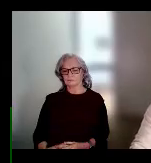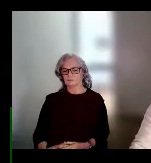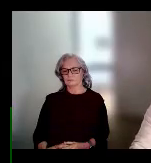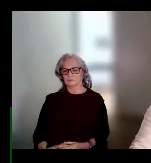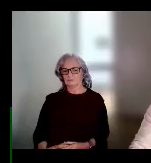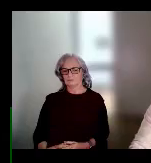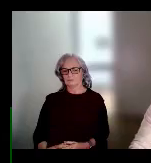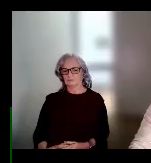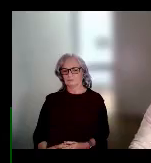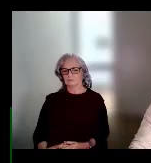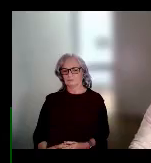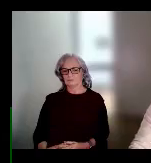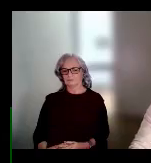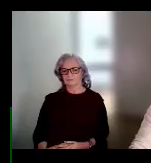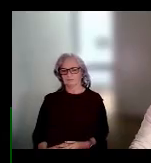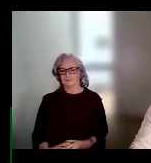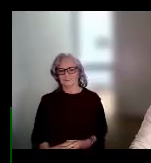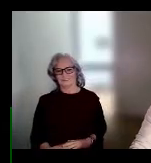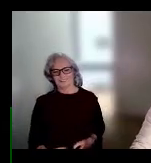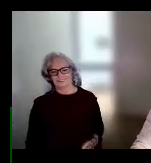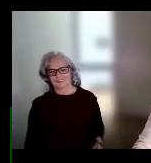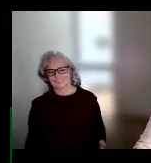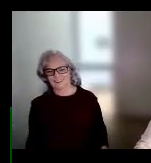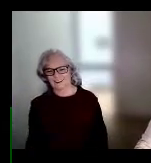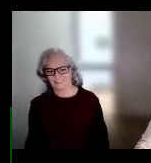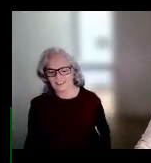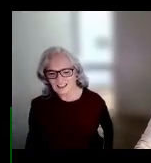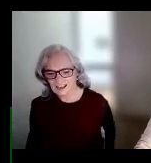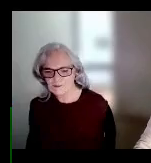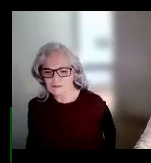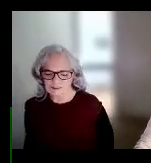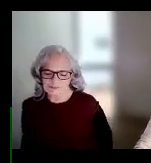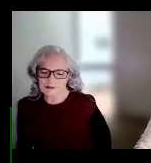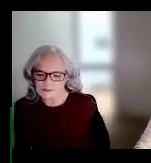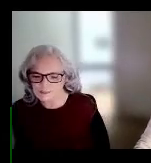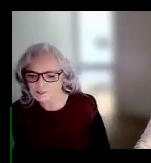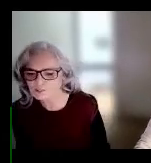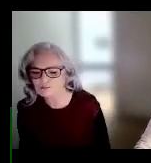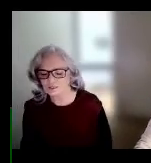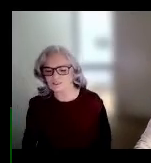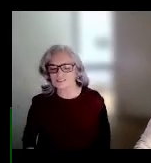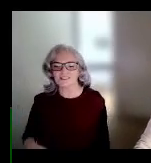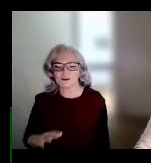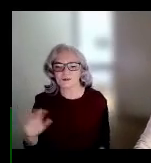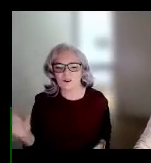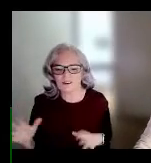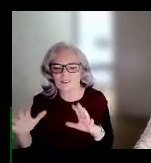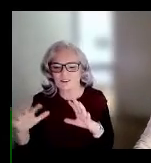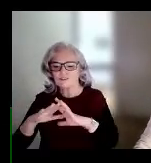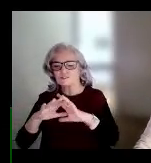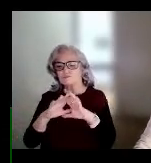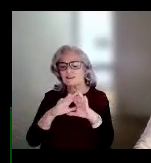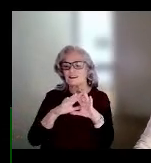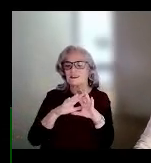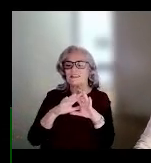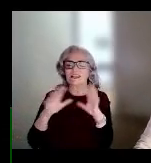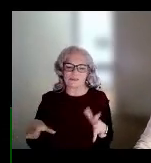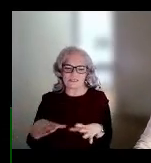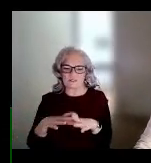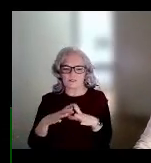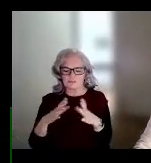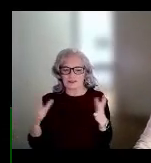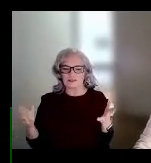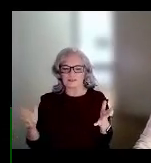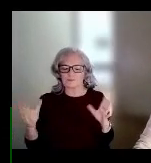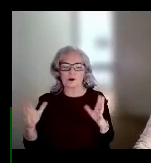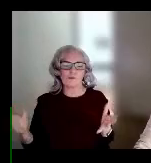possible? And now over to Anne. Thanks, Karen. And when we sort of, just to summarise those